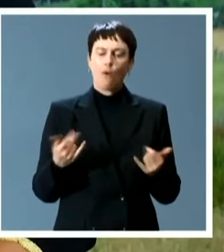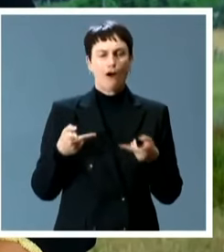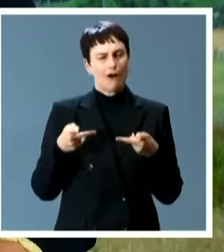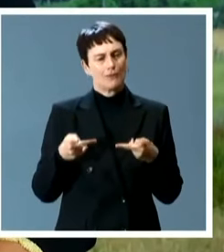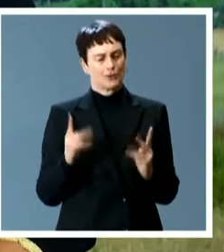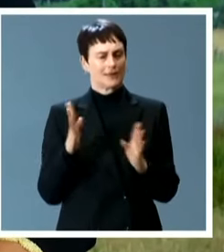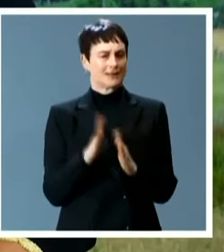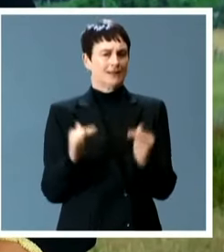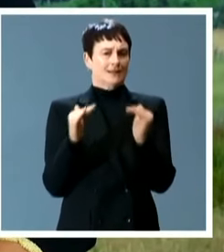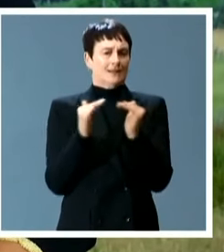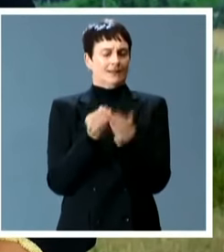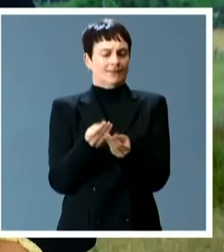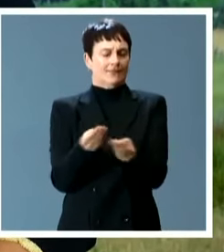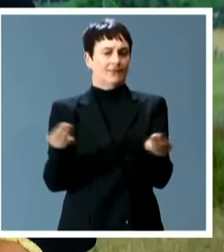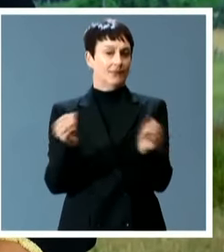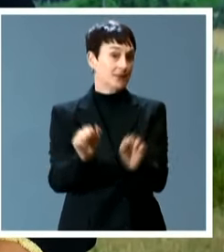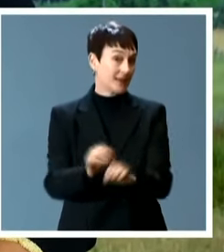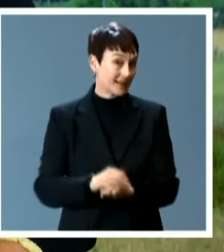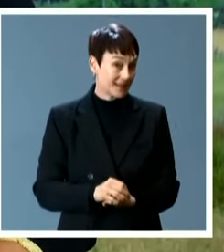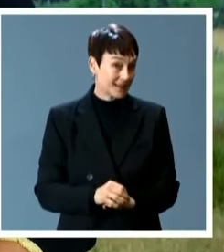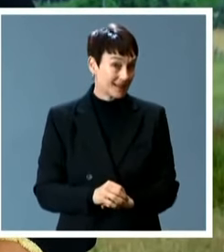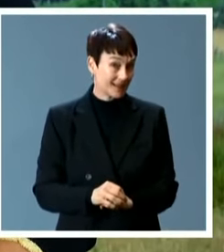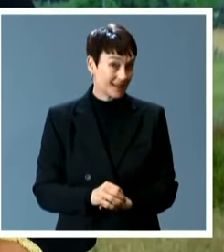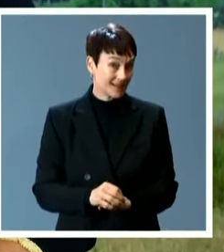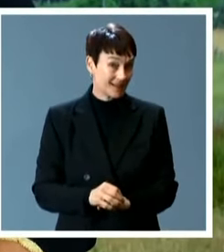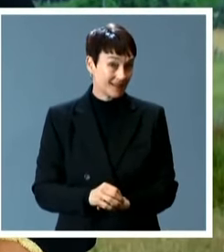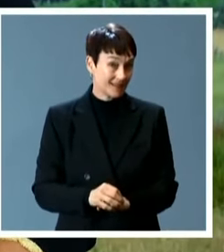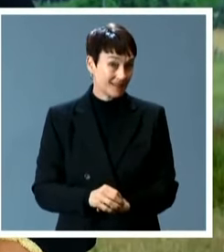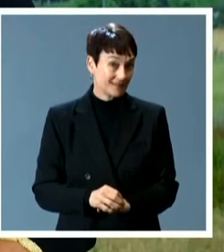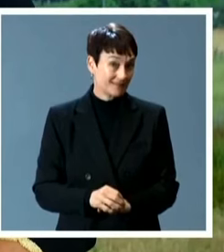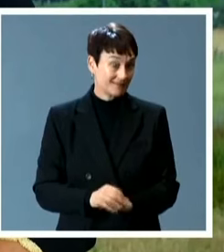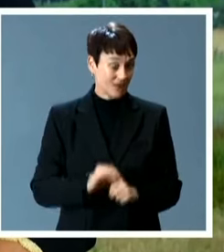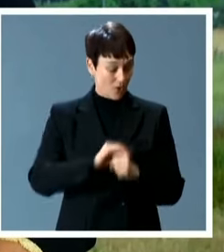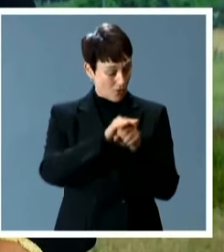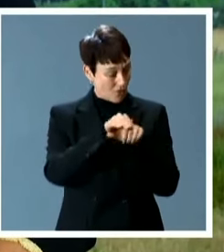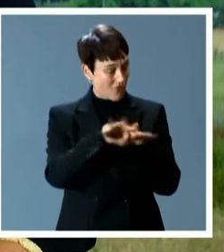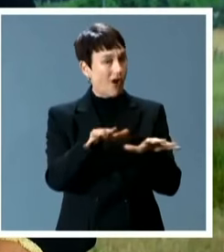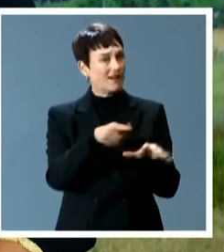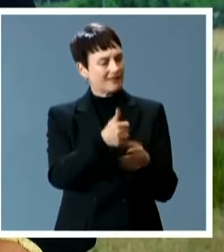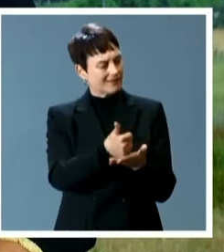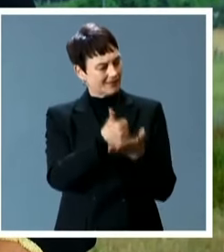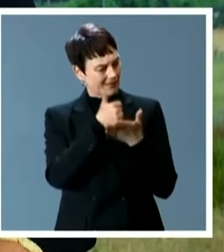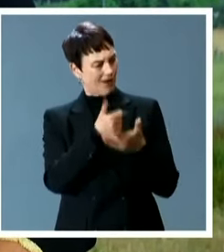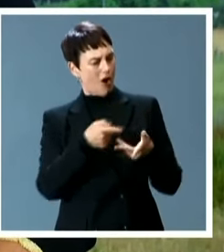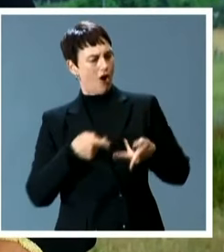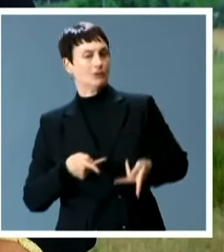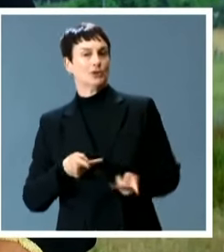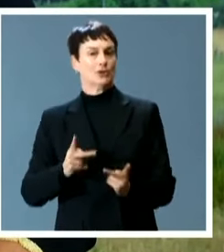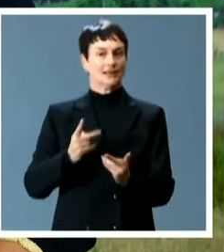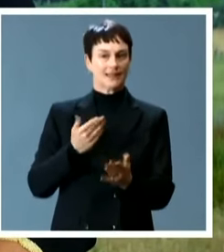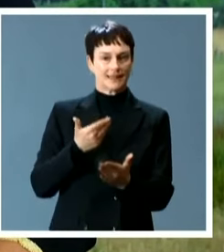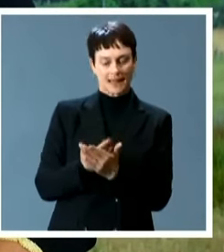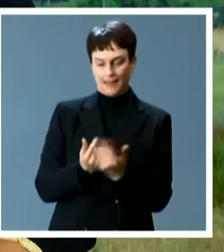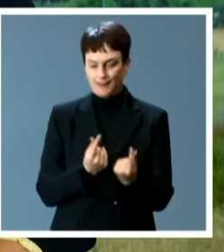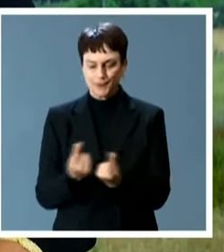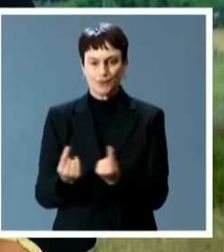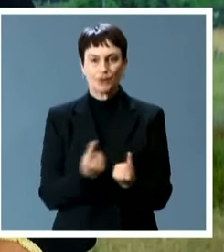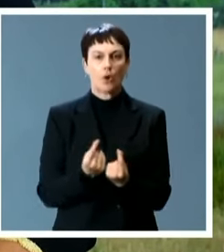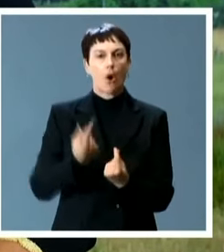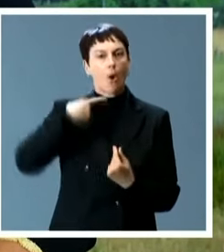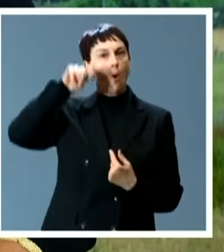window for the regeneration of our socioeconomic landscapes and the movement towards a